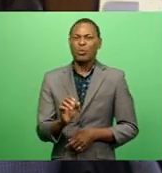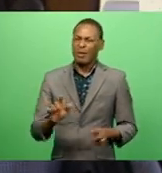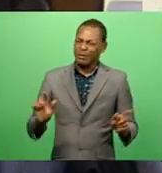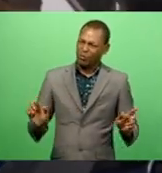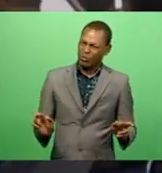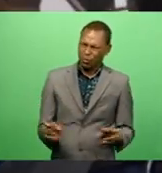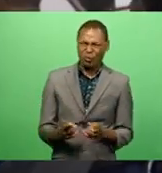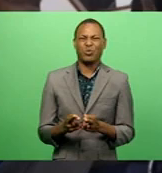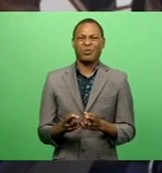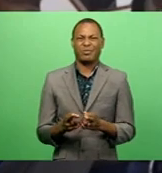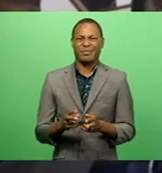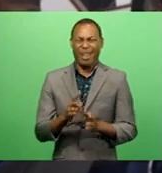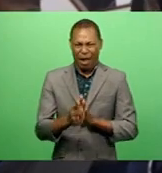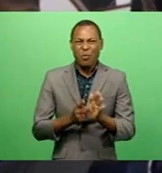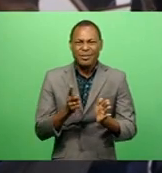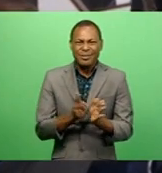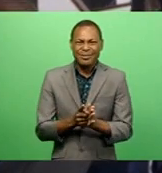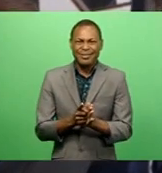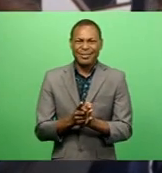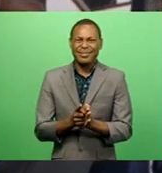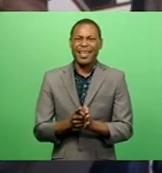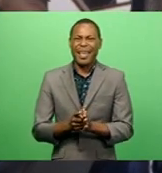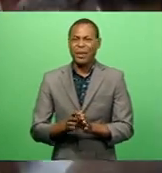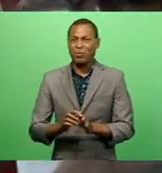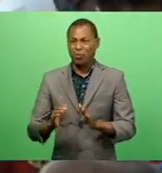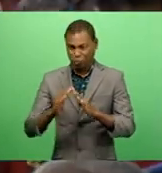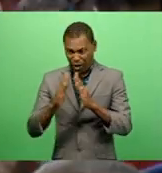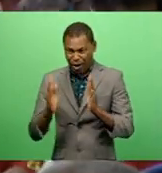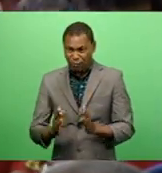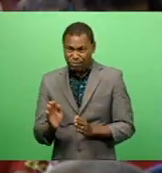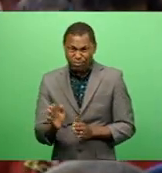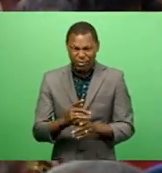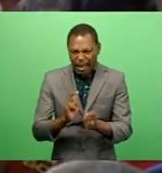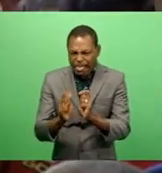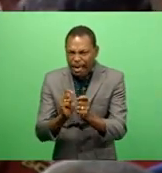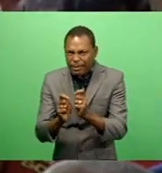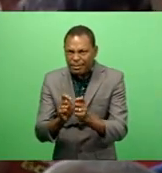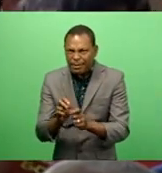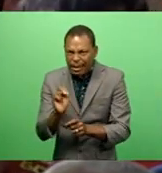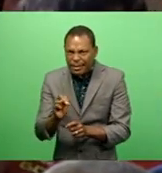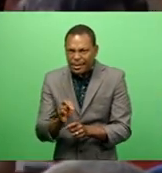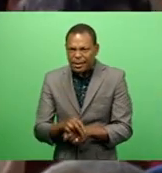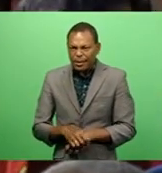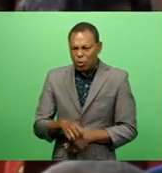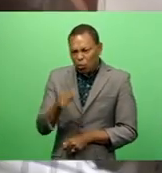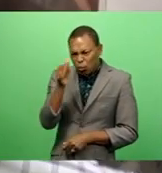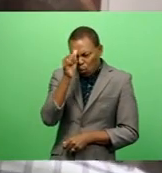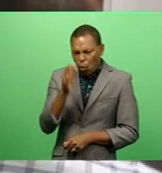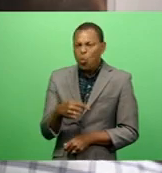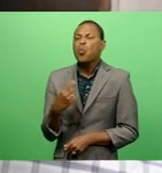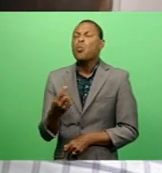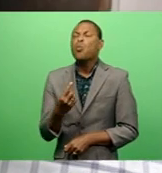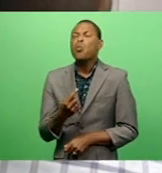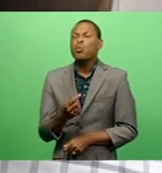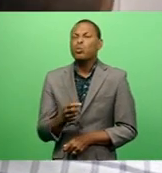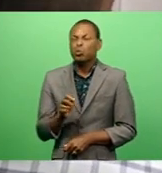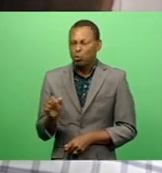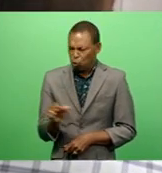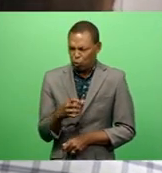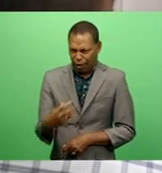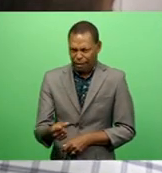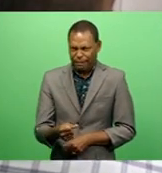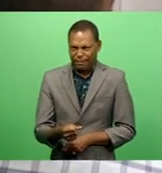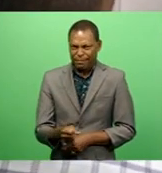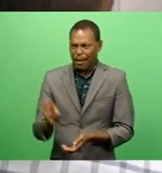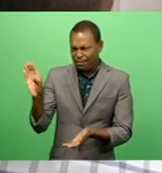and Syed Qayyum suggests a household income test may be more appropriate to identifying who deserves the funding. The government